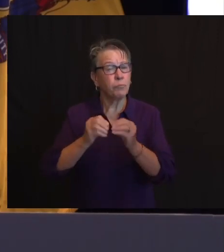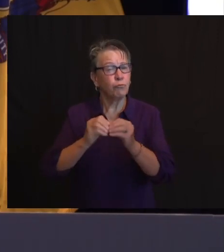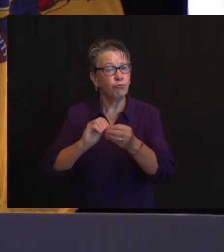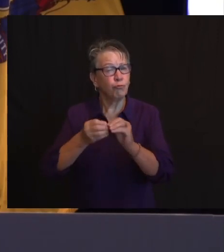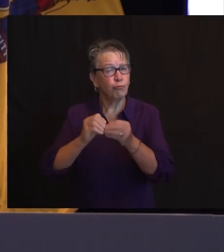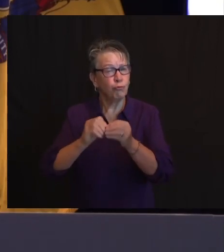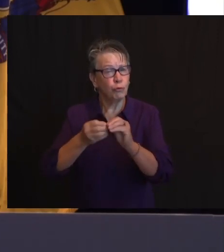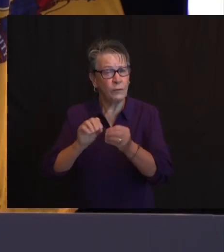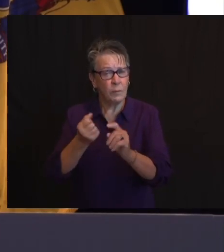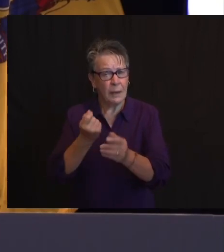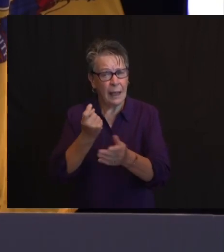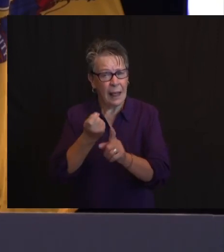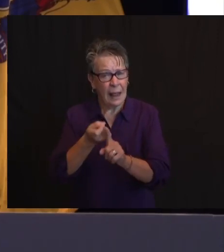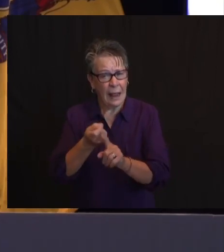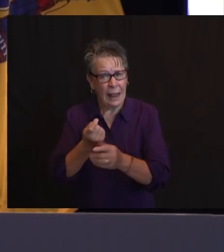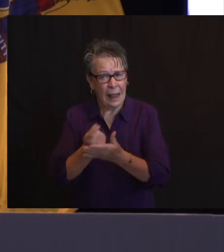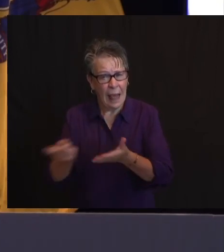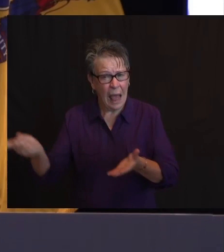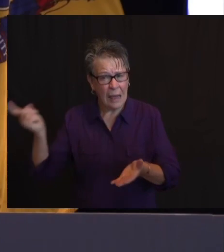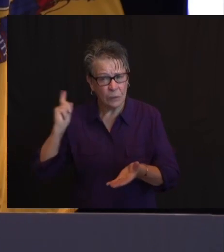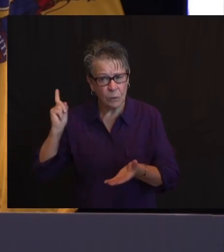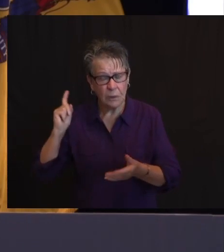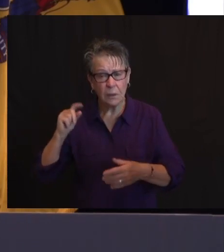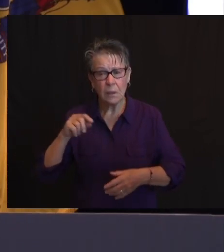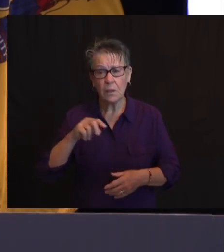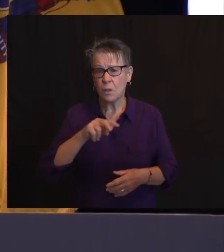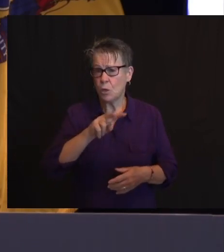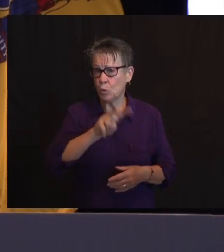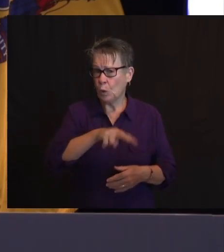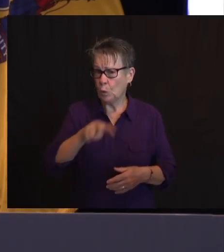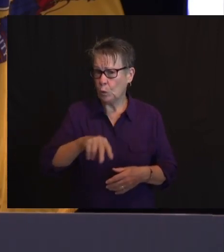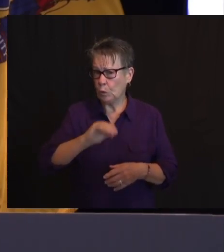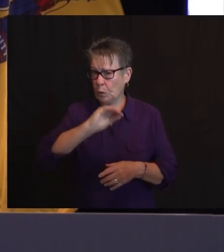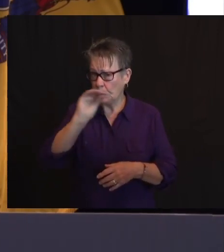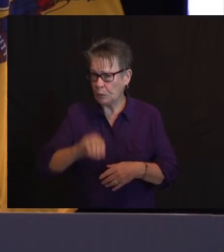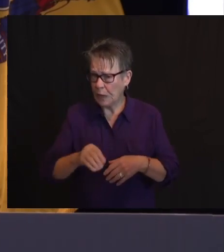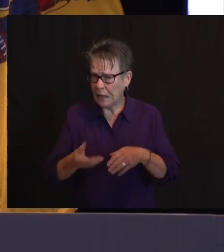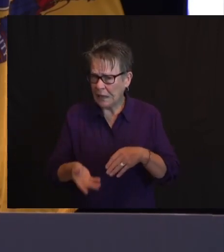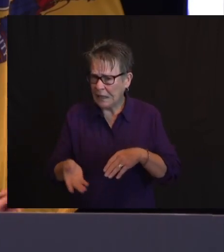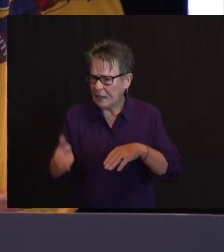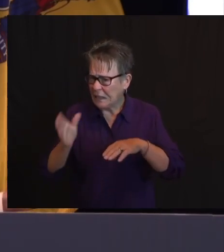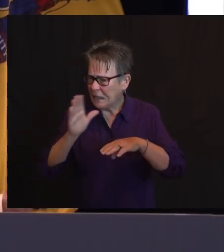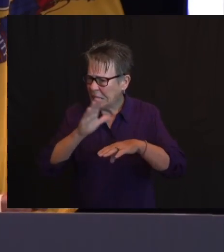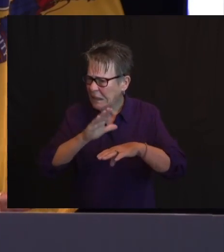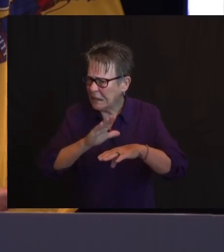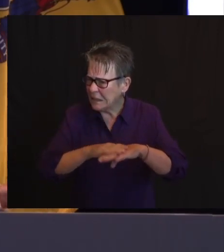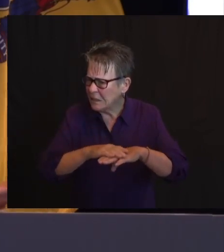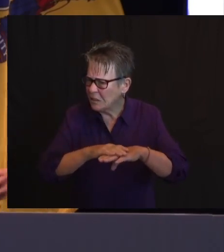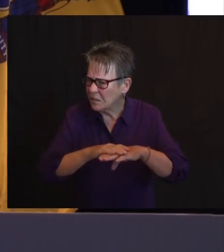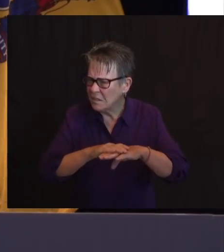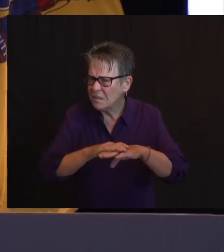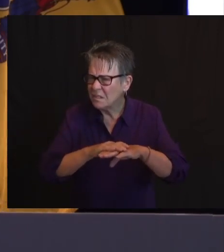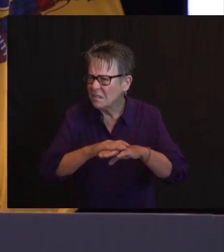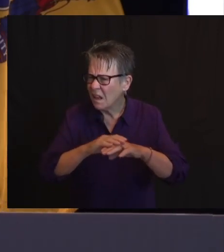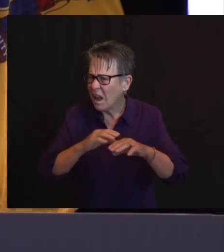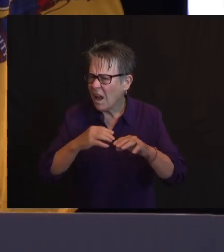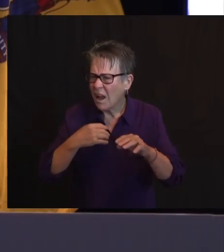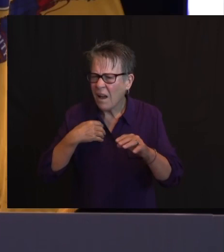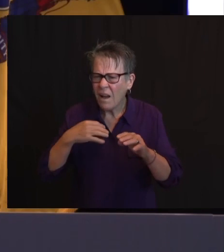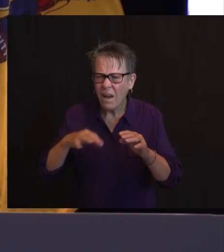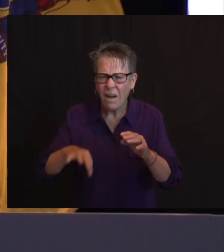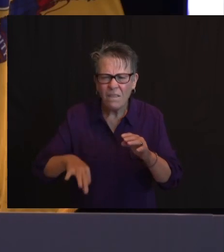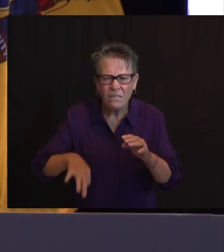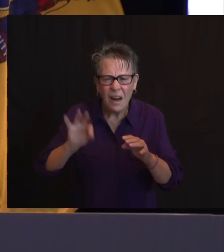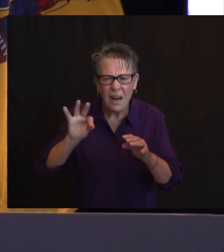in COVID cases according to the COVID-19.nj dashboard. You've